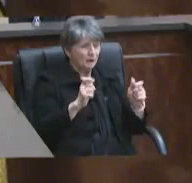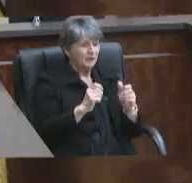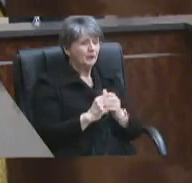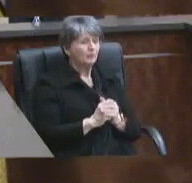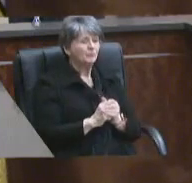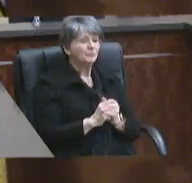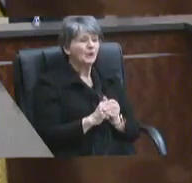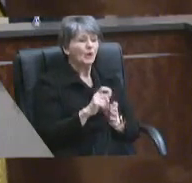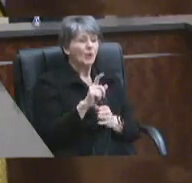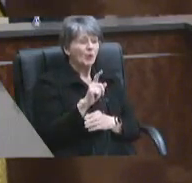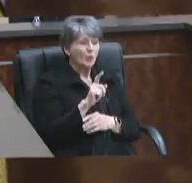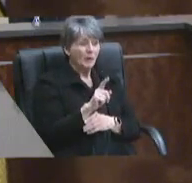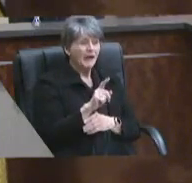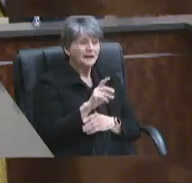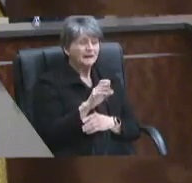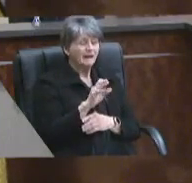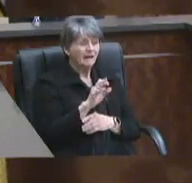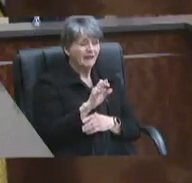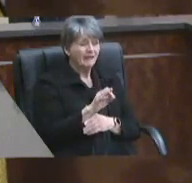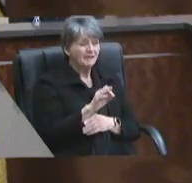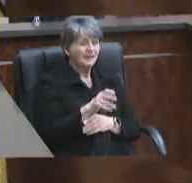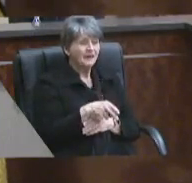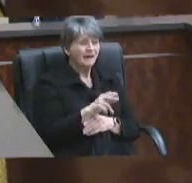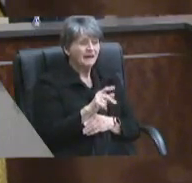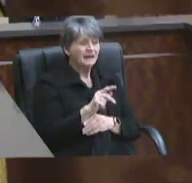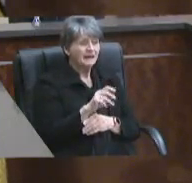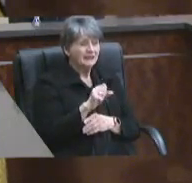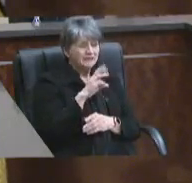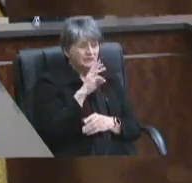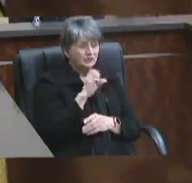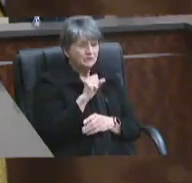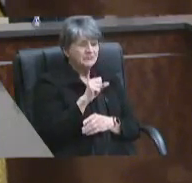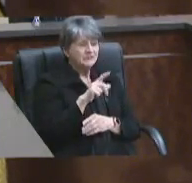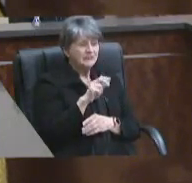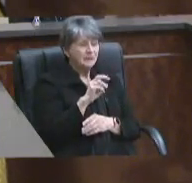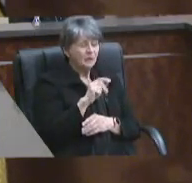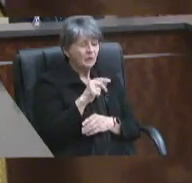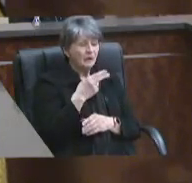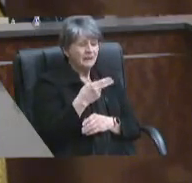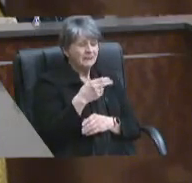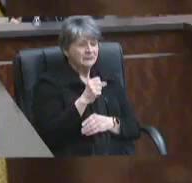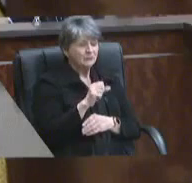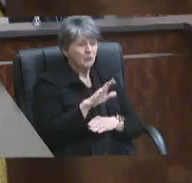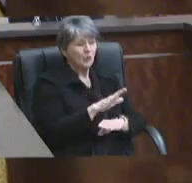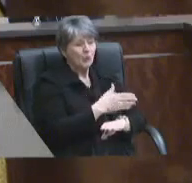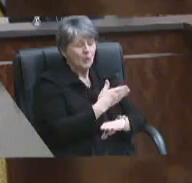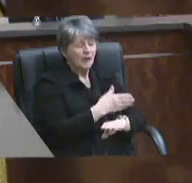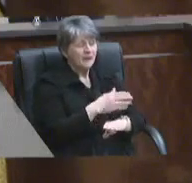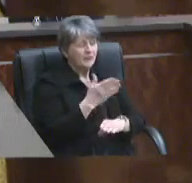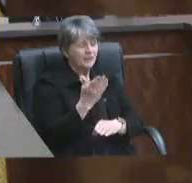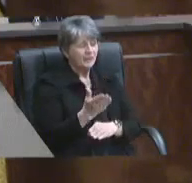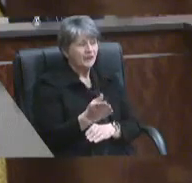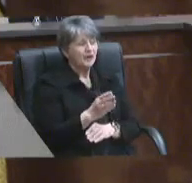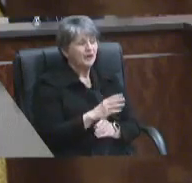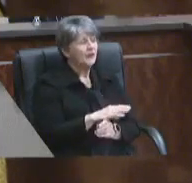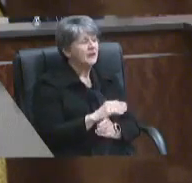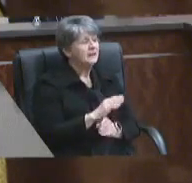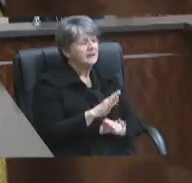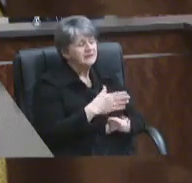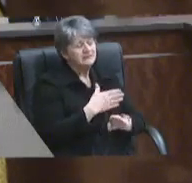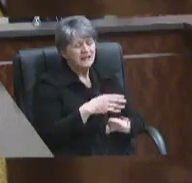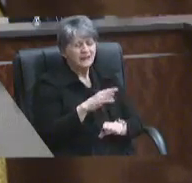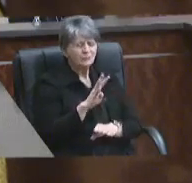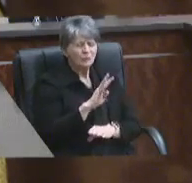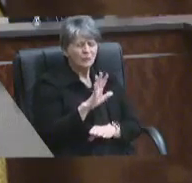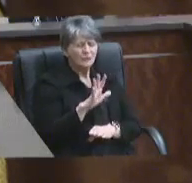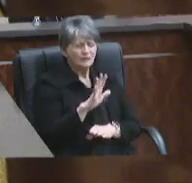One of the highlights was we had the Laurel High School choir there, and they sang about 4 or 5